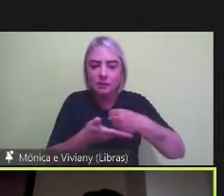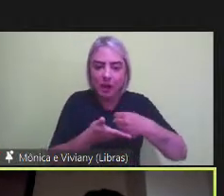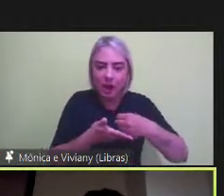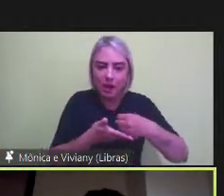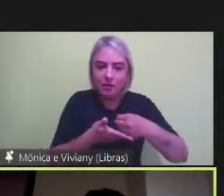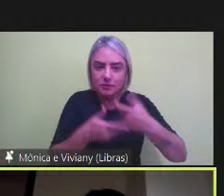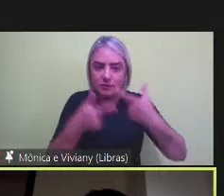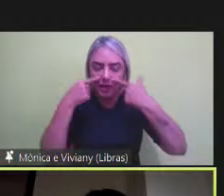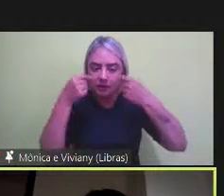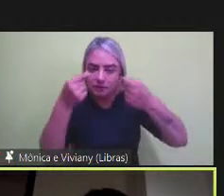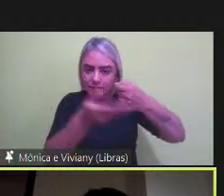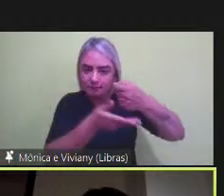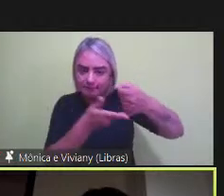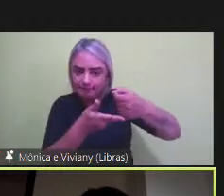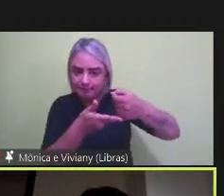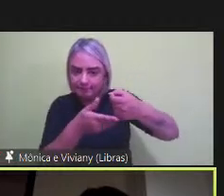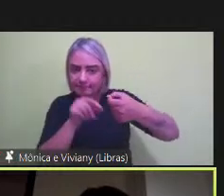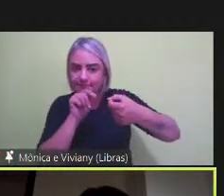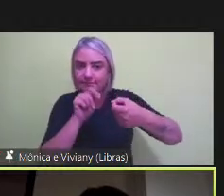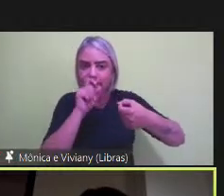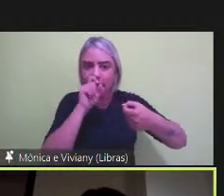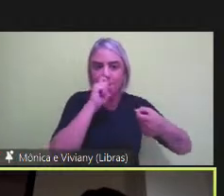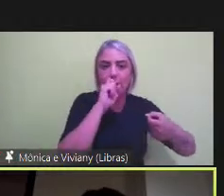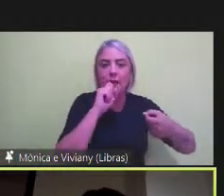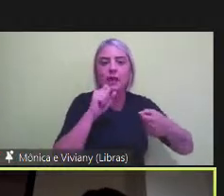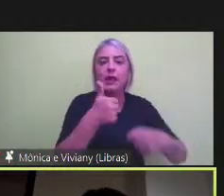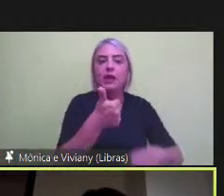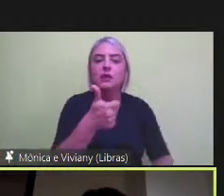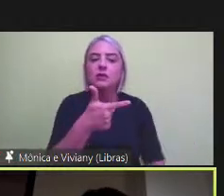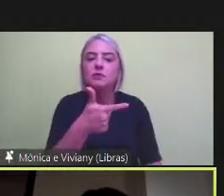Health and the primary healthcare. In